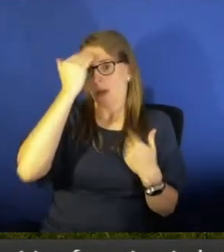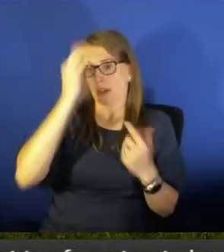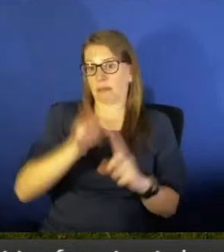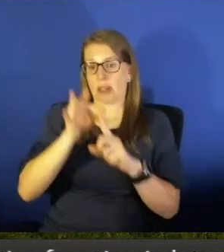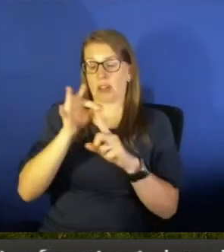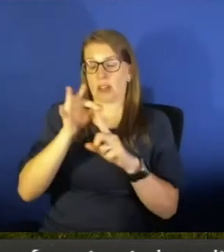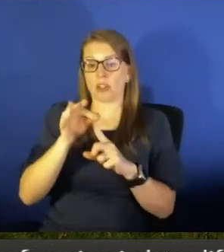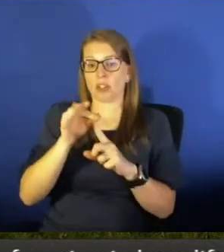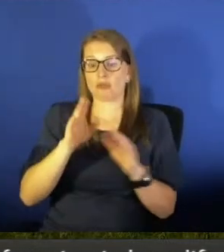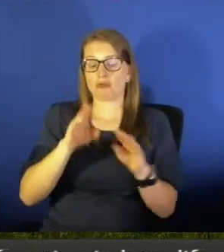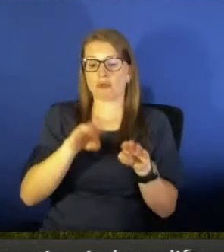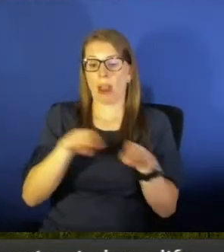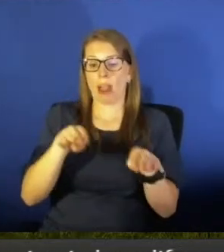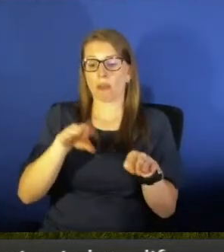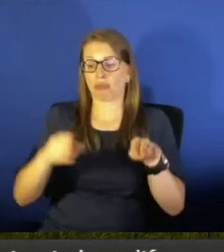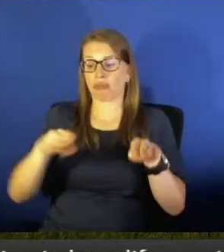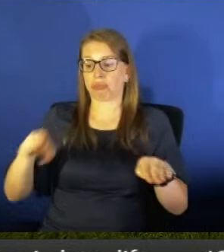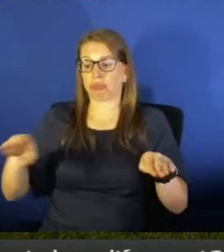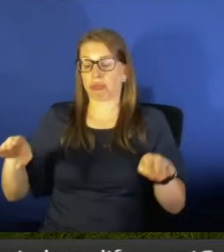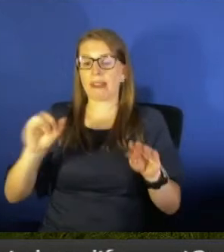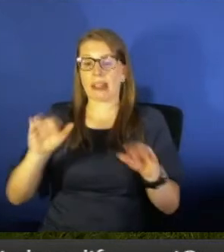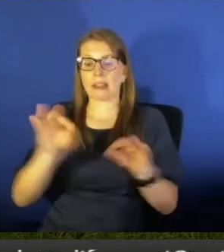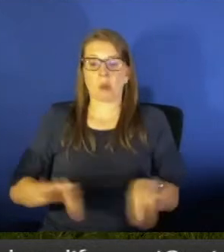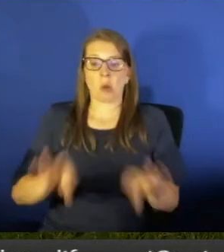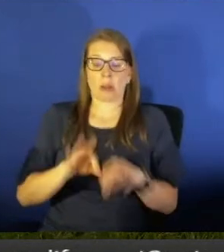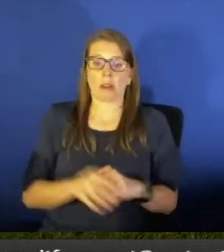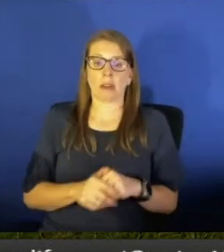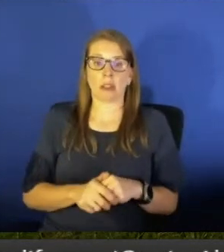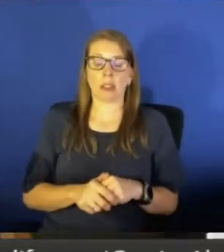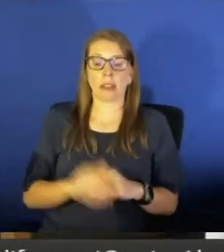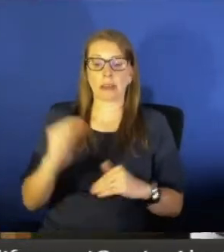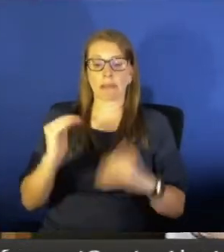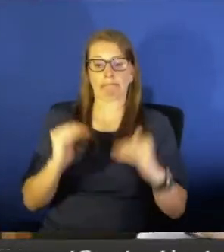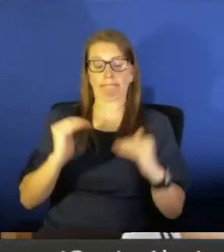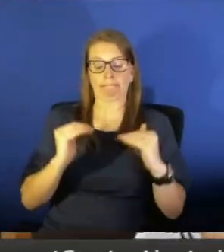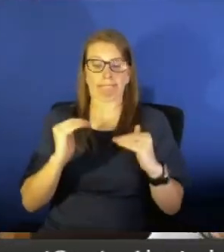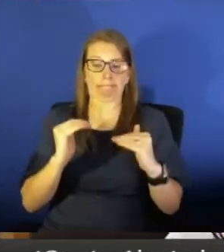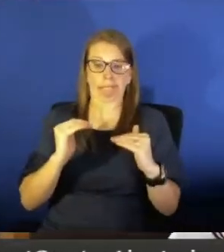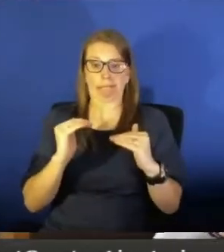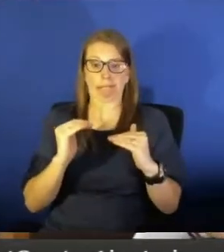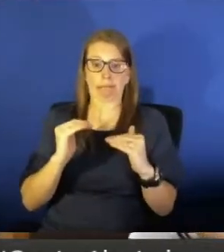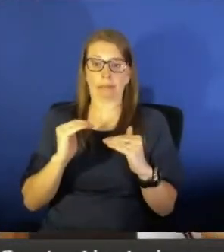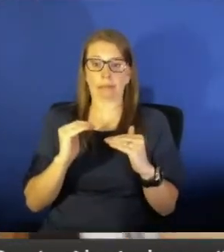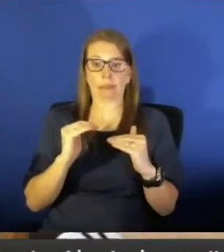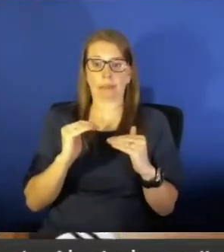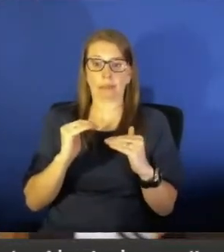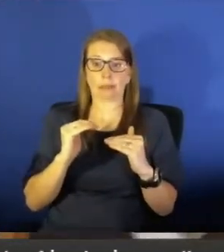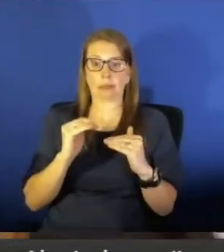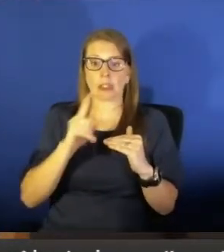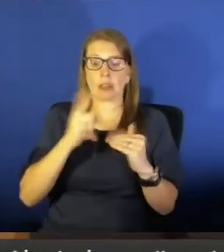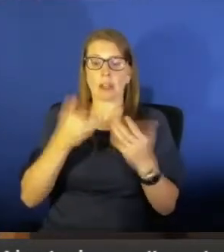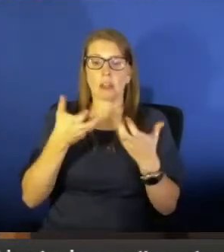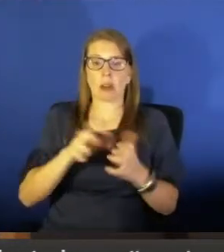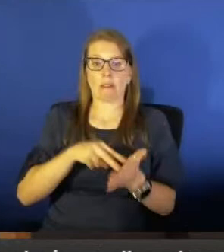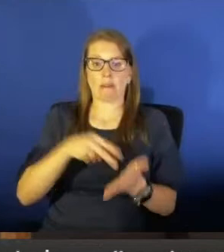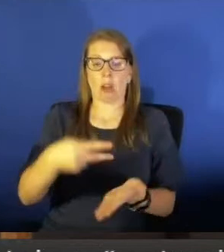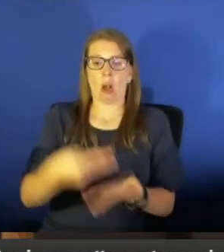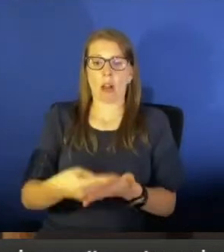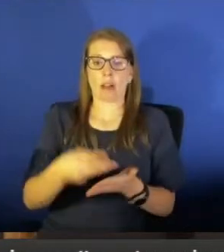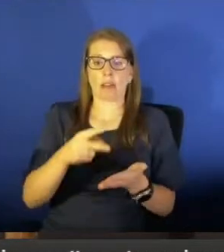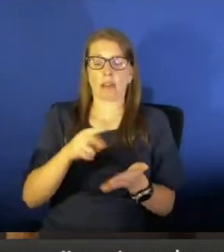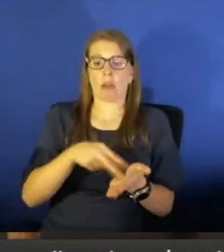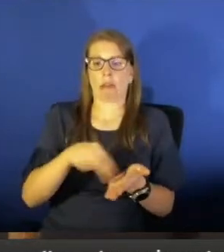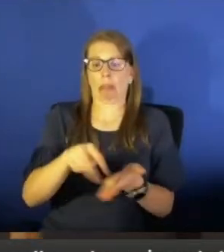ground, can be really important. There's this delicate balance between saying, I really don't want you to fall. Be really, really careful and sort